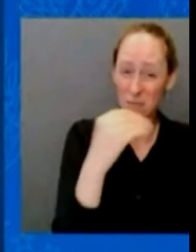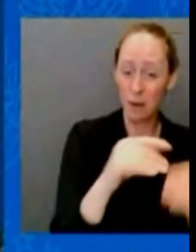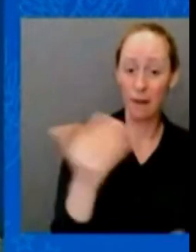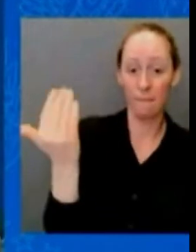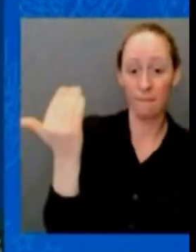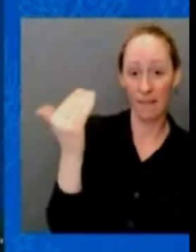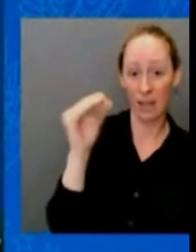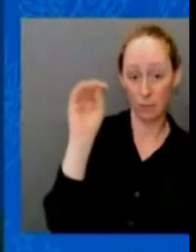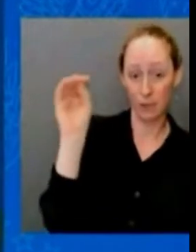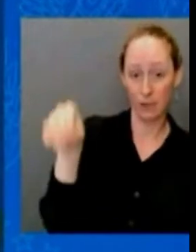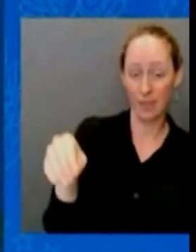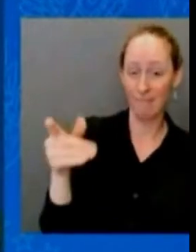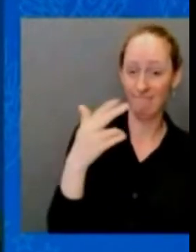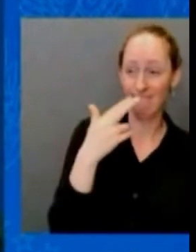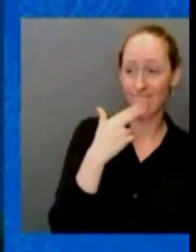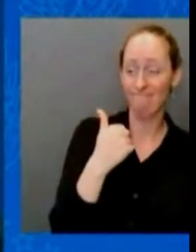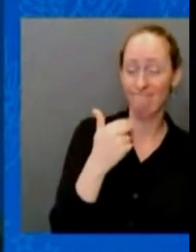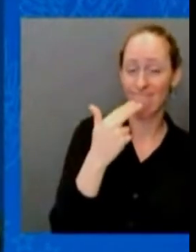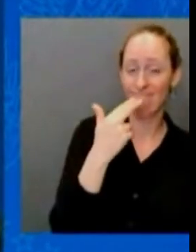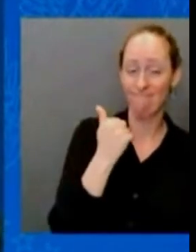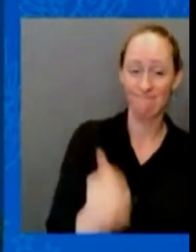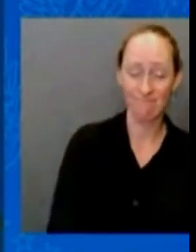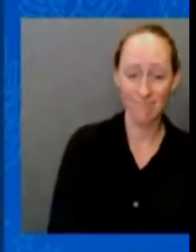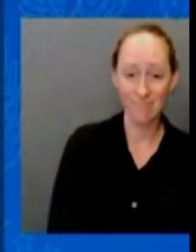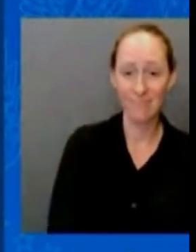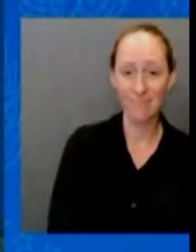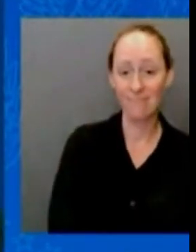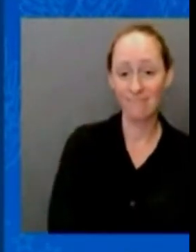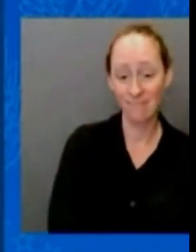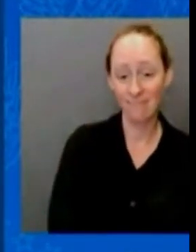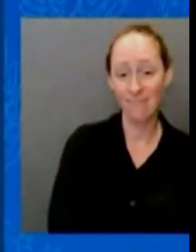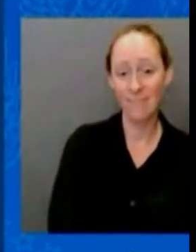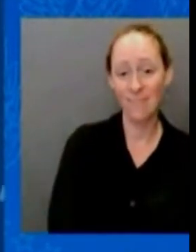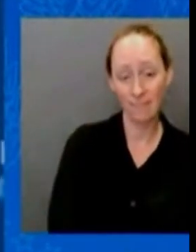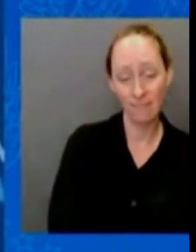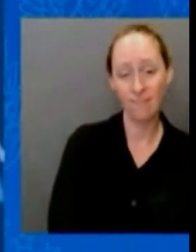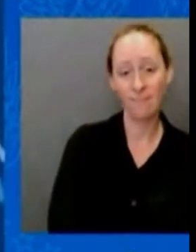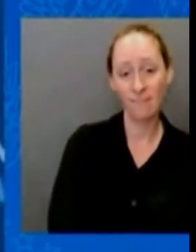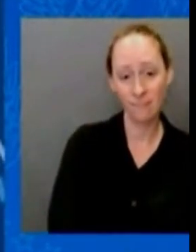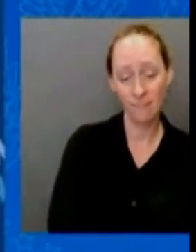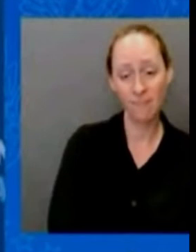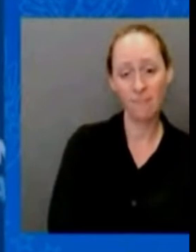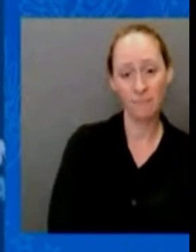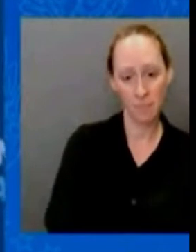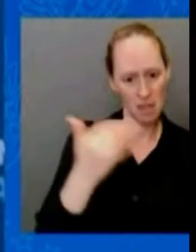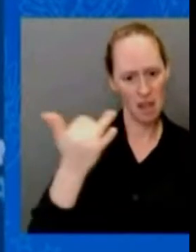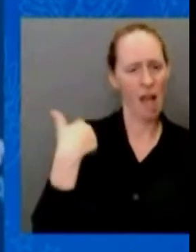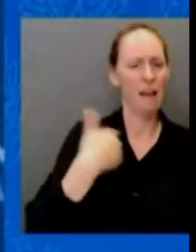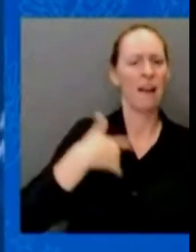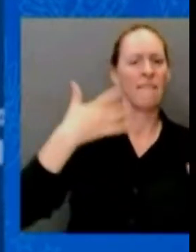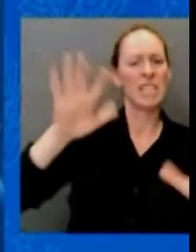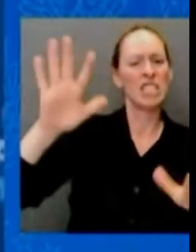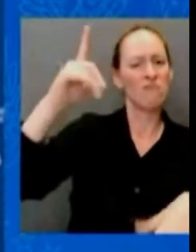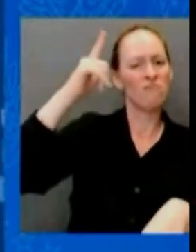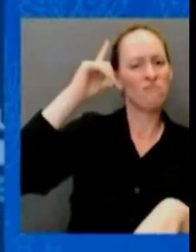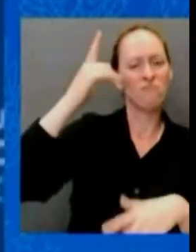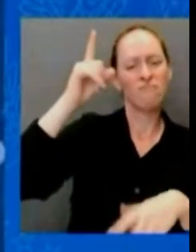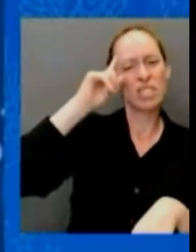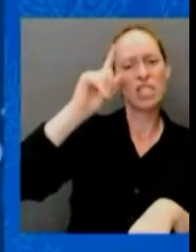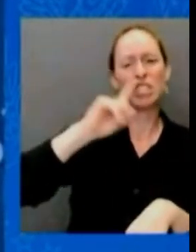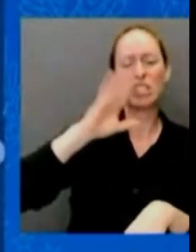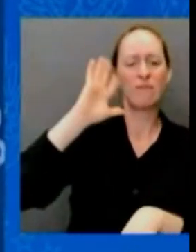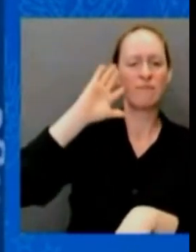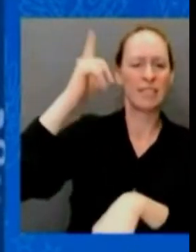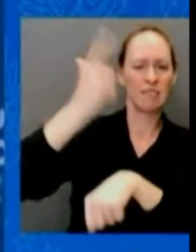tax is going to make sure we're in good shape for a long time here. That's all in stark contrast to Kevin McCarthy's